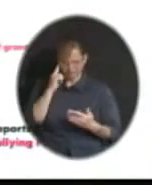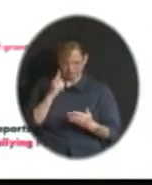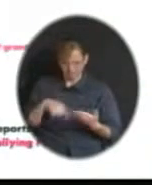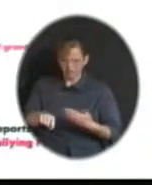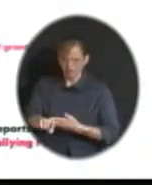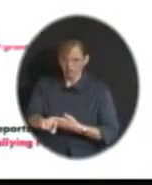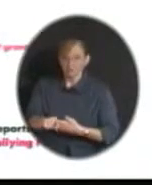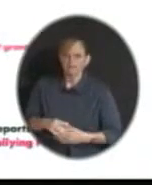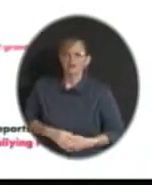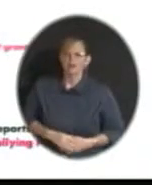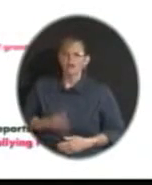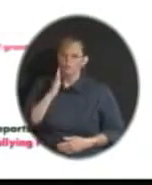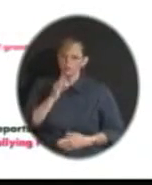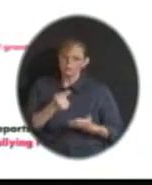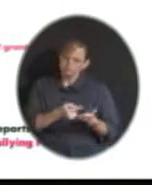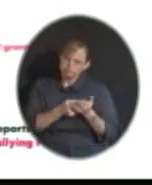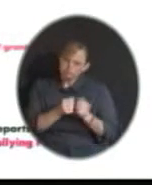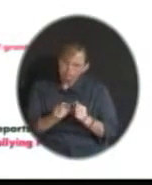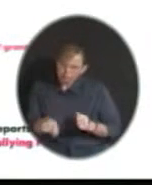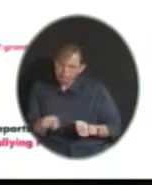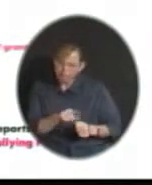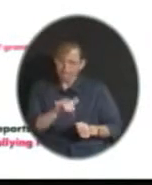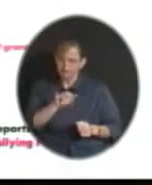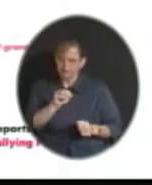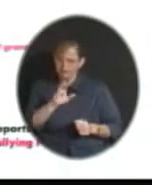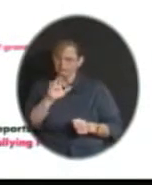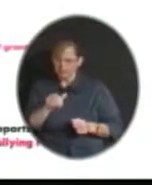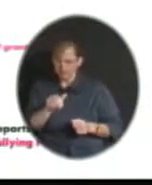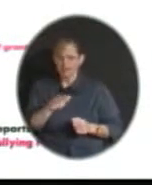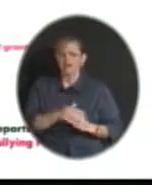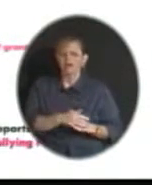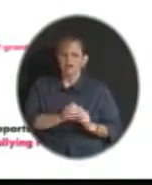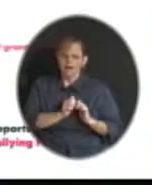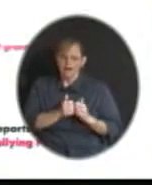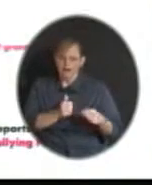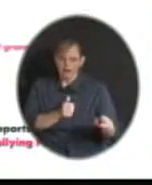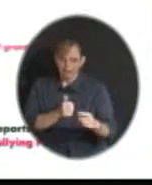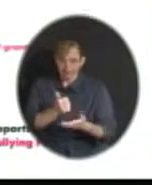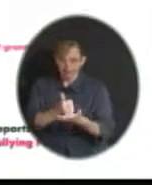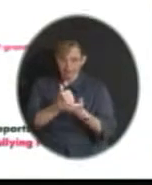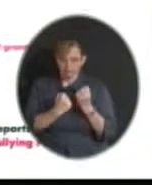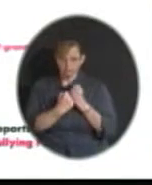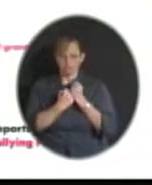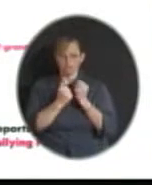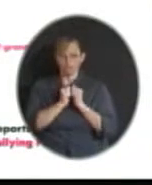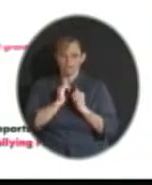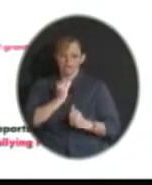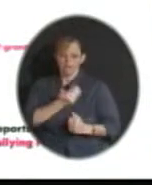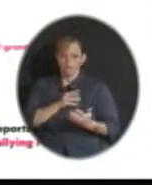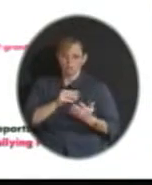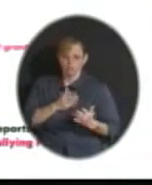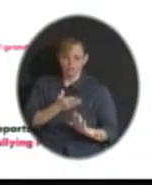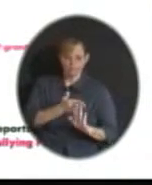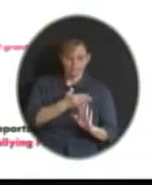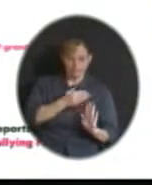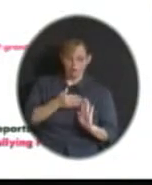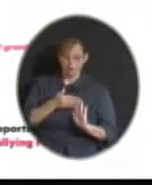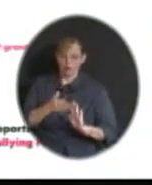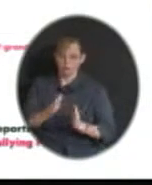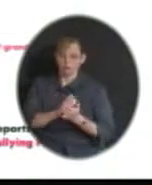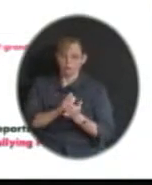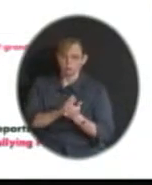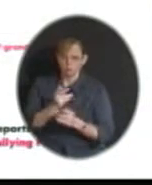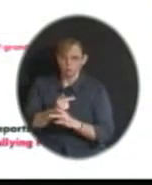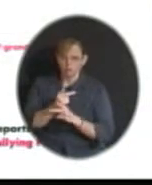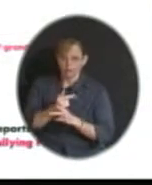And we're going to talk to them. They're very interested in how can they help us and support us with our students before and after school care,